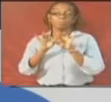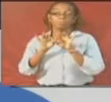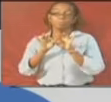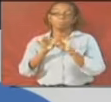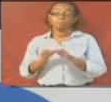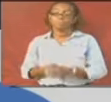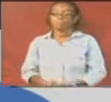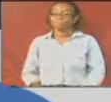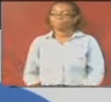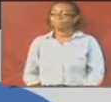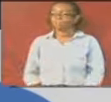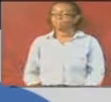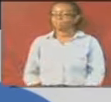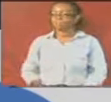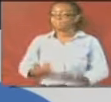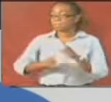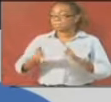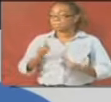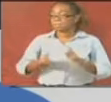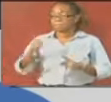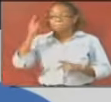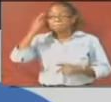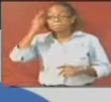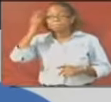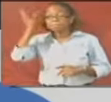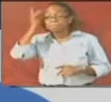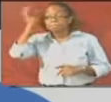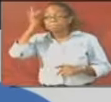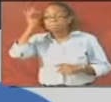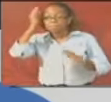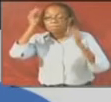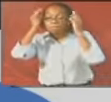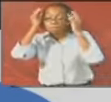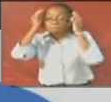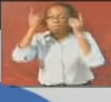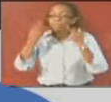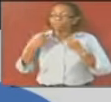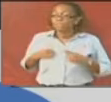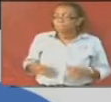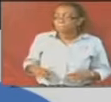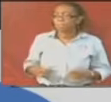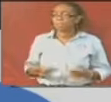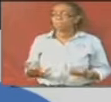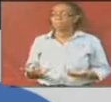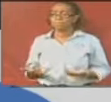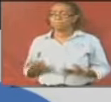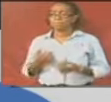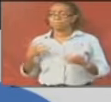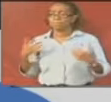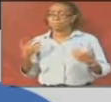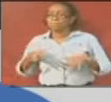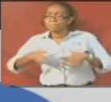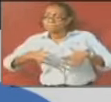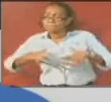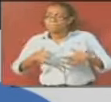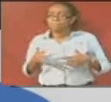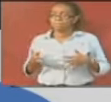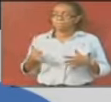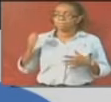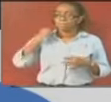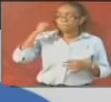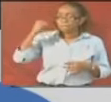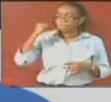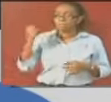risk for depression, anxiety, stress, and other mental health concerns. In our study